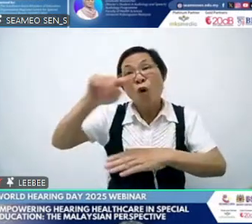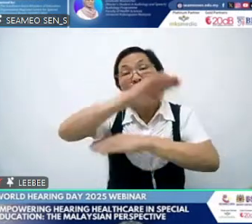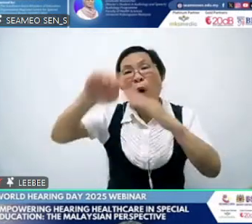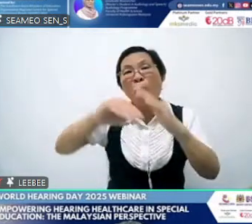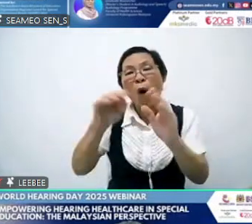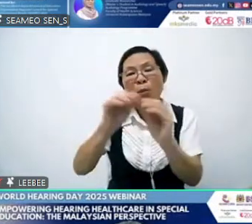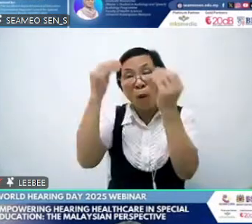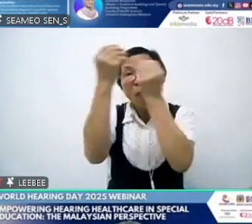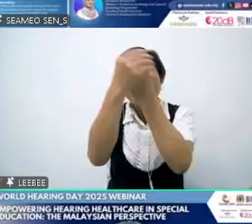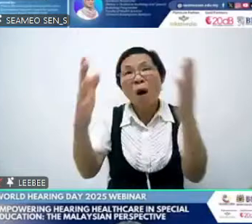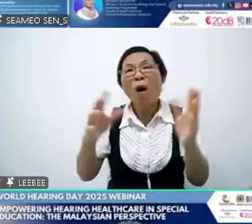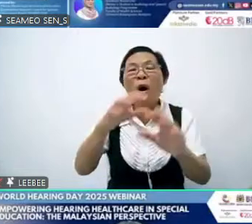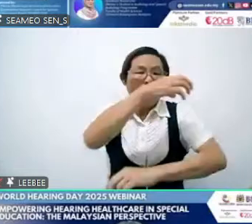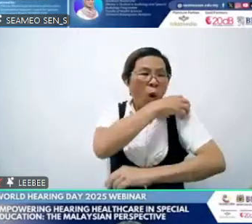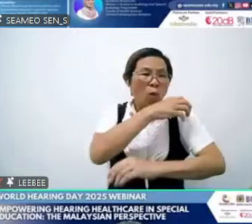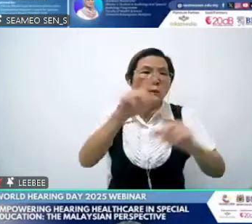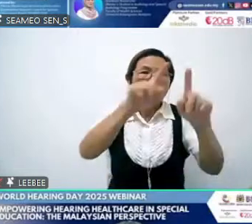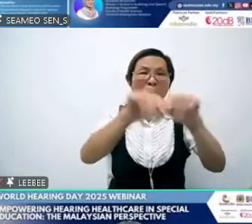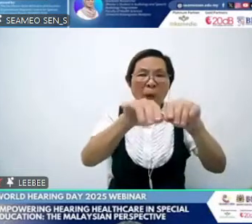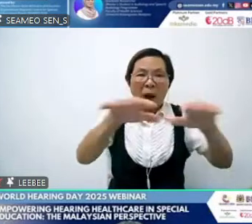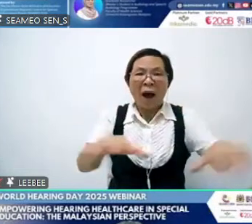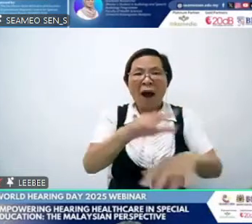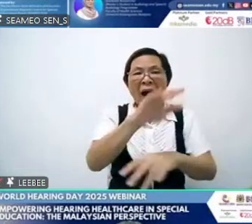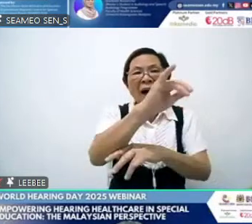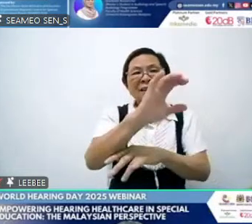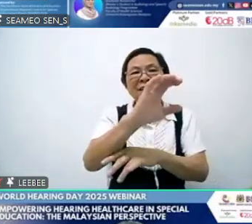our official website at